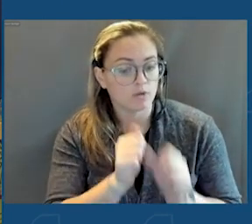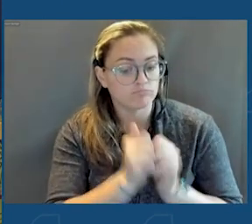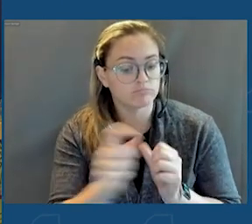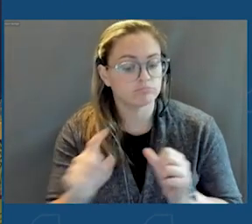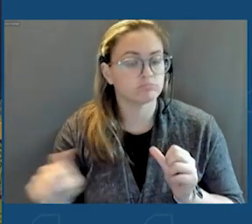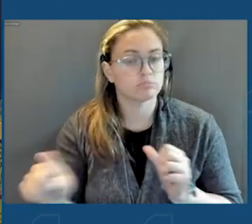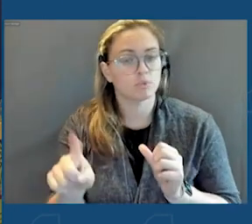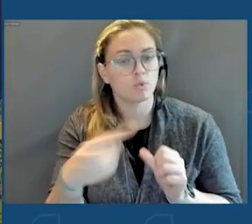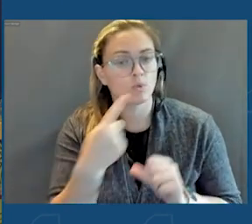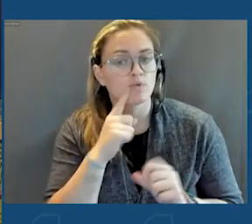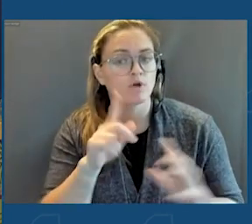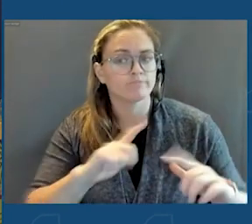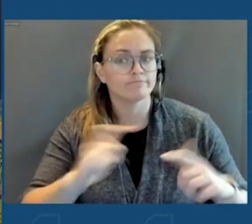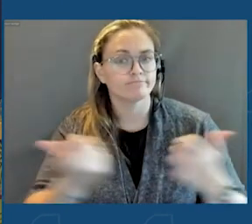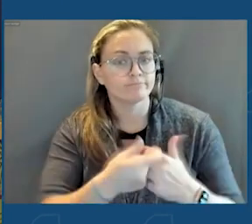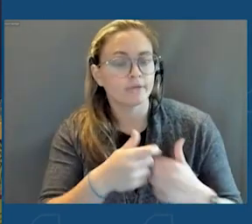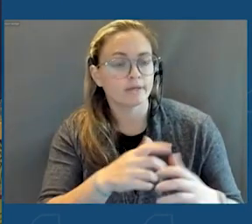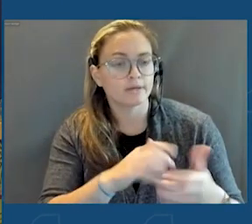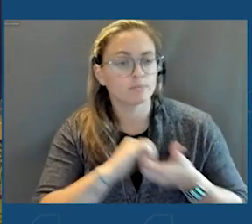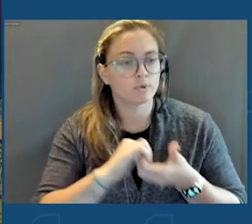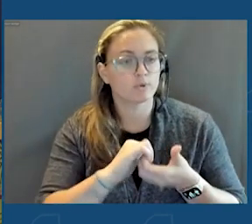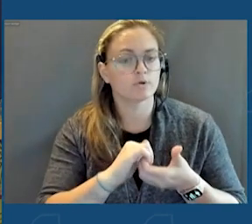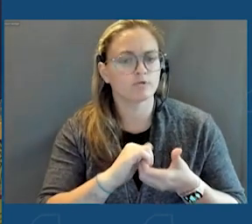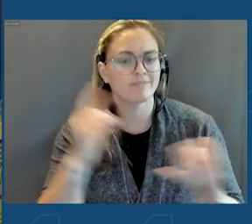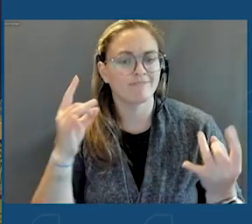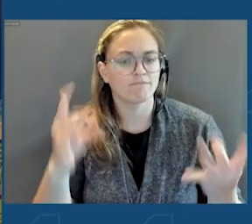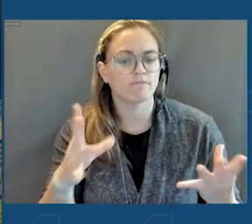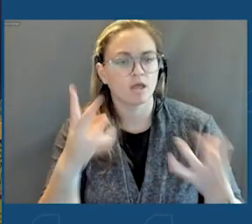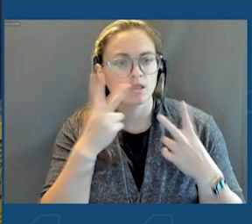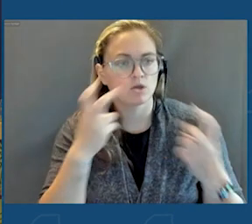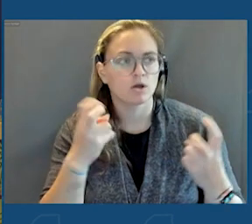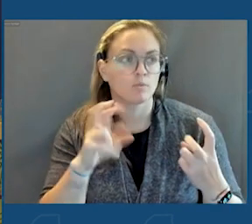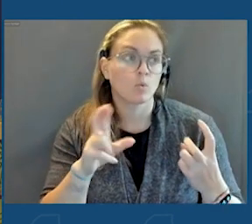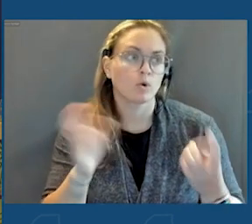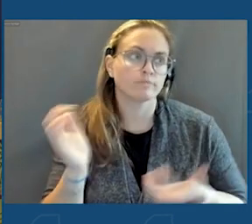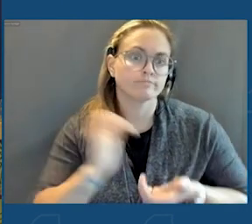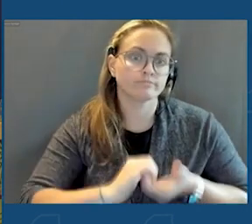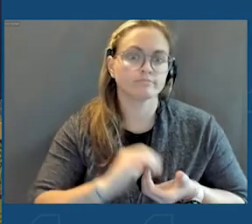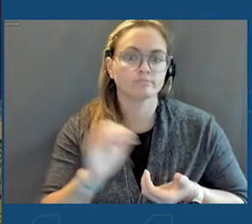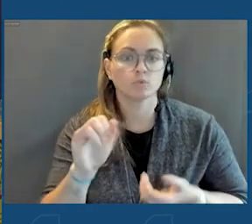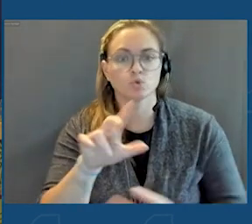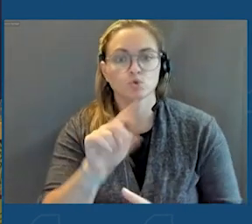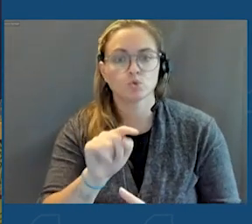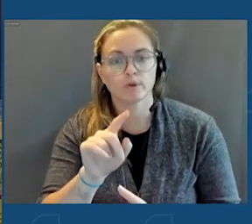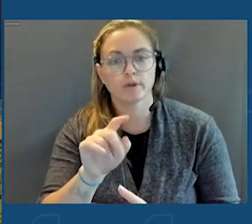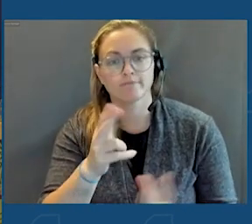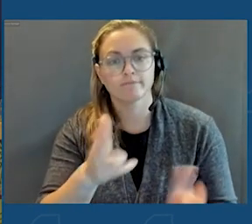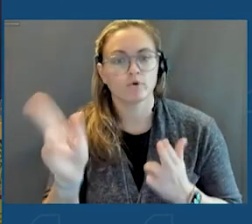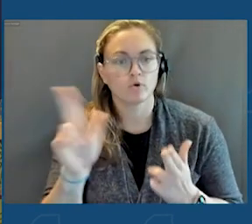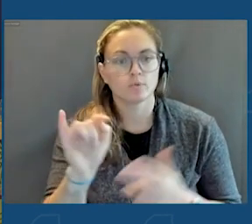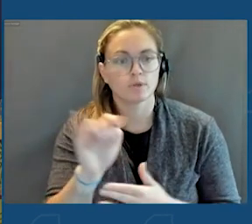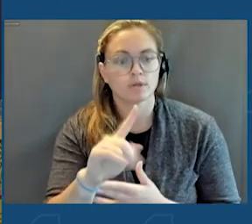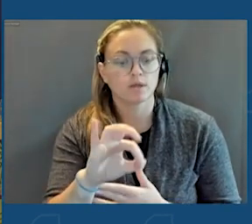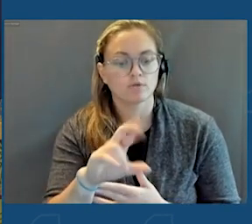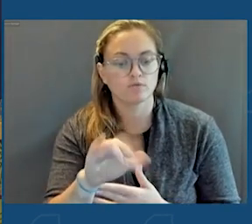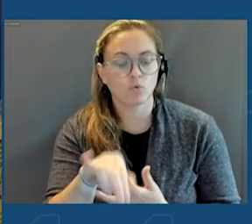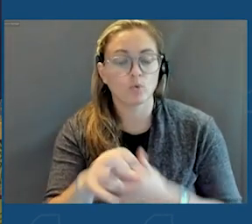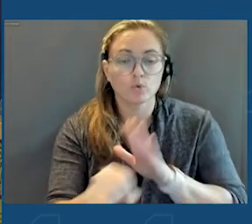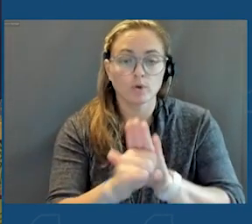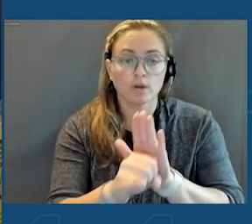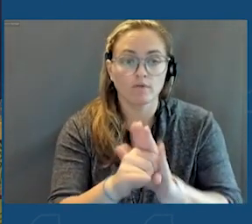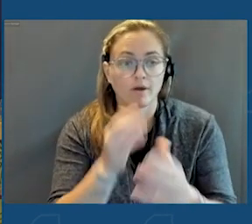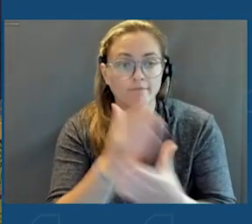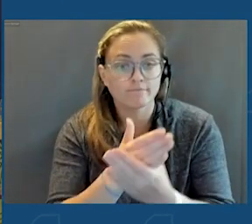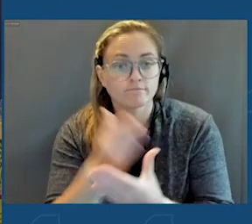greatest partners. We developed a violent crime or joint firearms task force with them in which we're trying to identify and interdict and